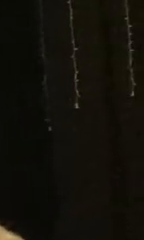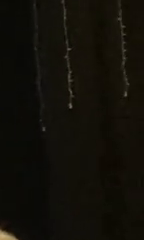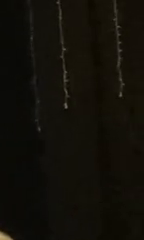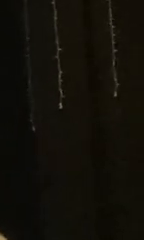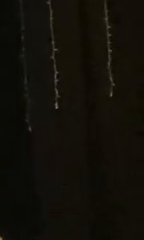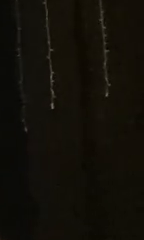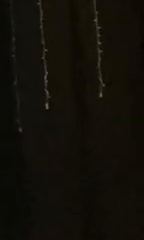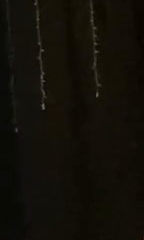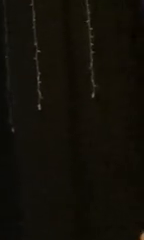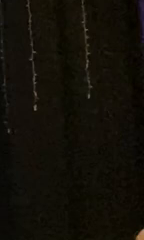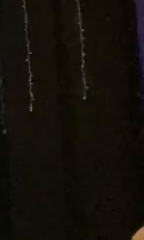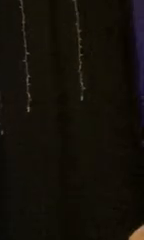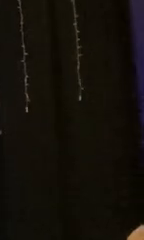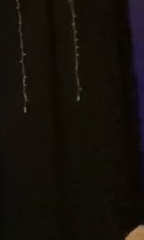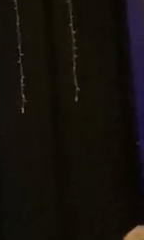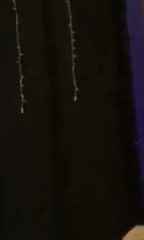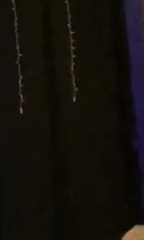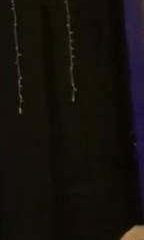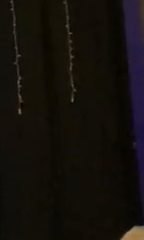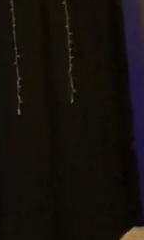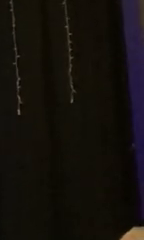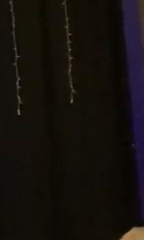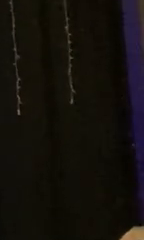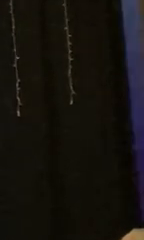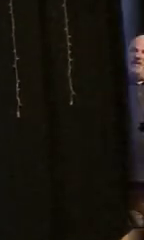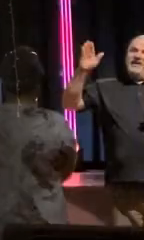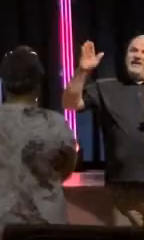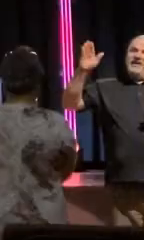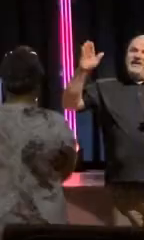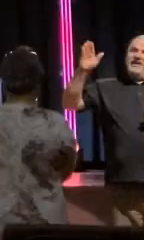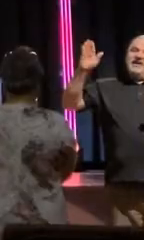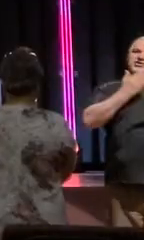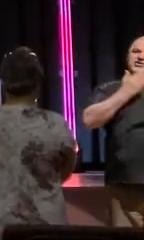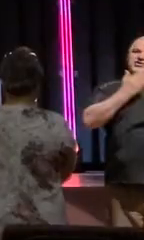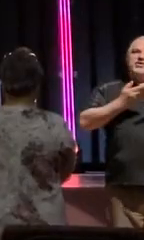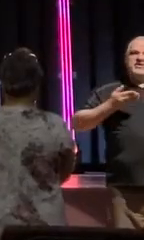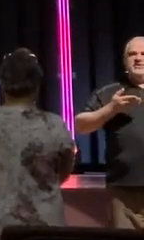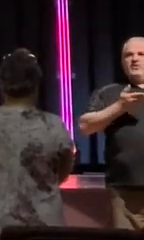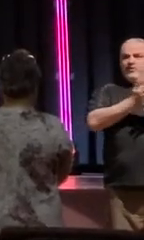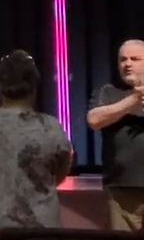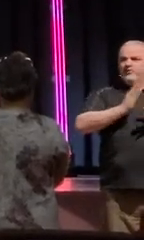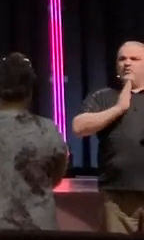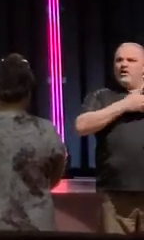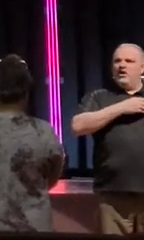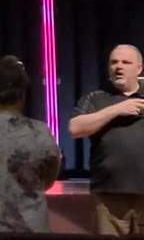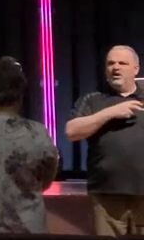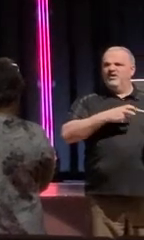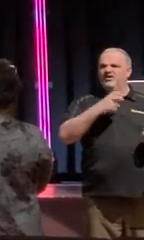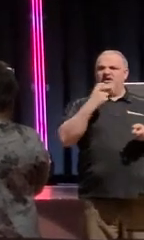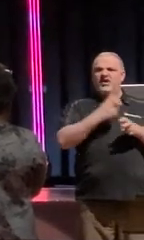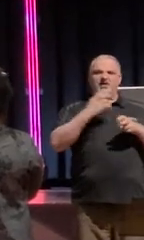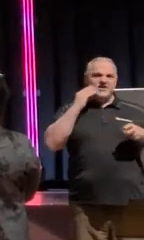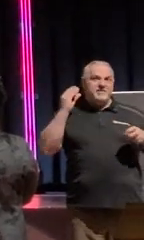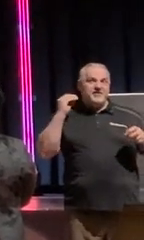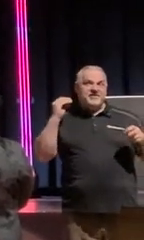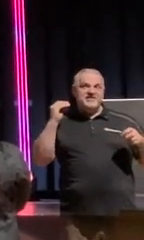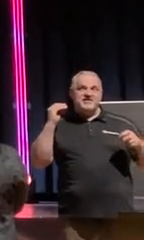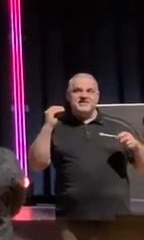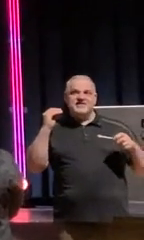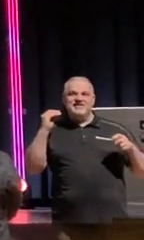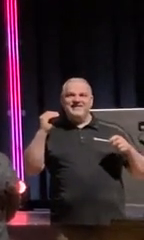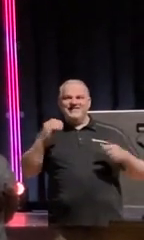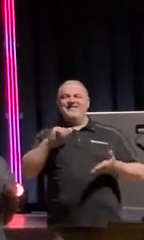so that people can see Jesus Christ. Philippians 2, 12 and 13. Seeing that we're still joyful is a really good way to shine that